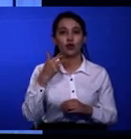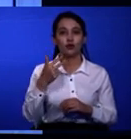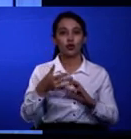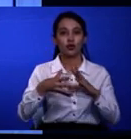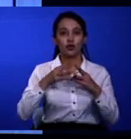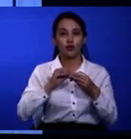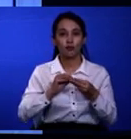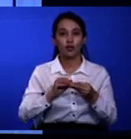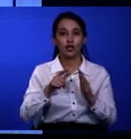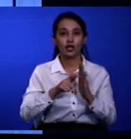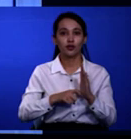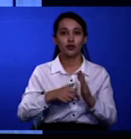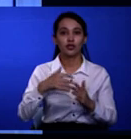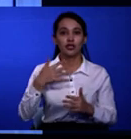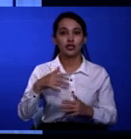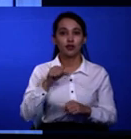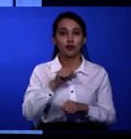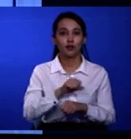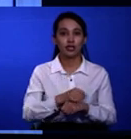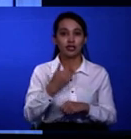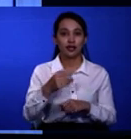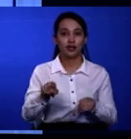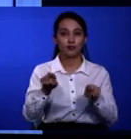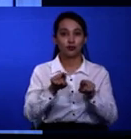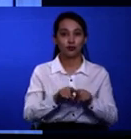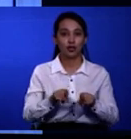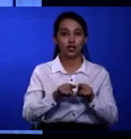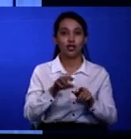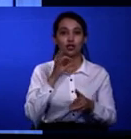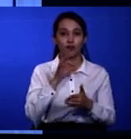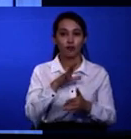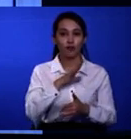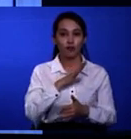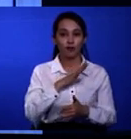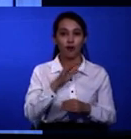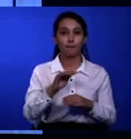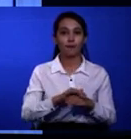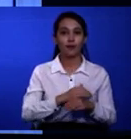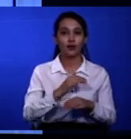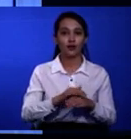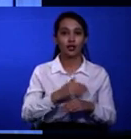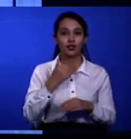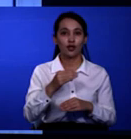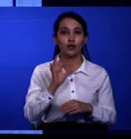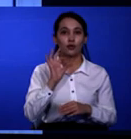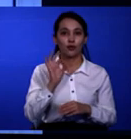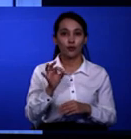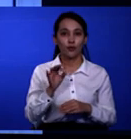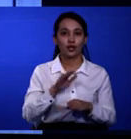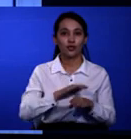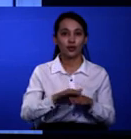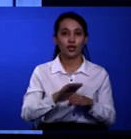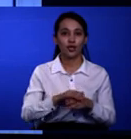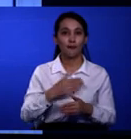natija 750. Sizda ham xuddi shundaymi? Barakalla. Sizning to'g'ri yechishingizga